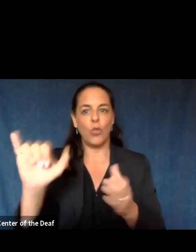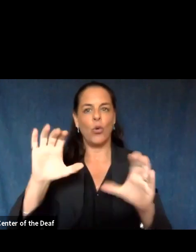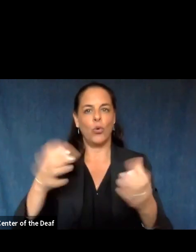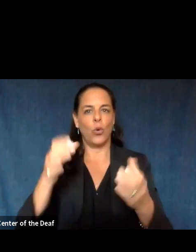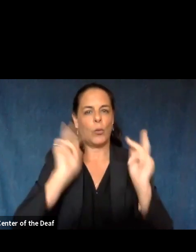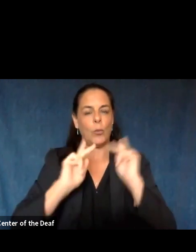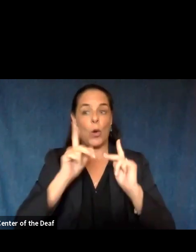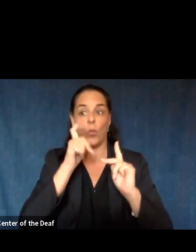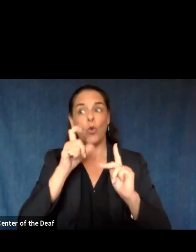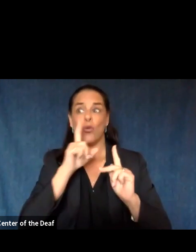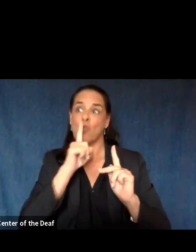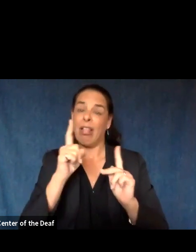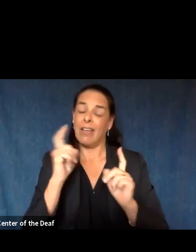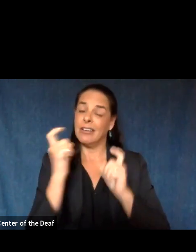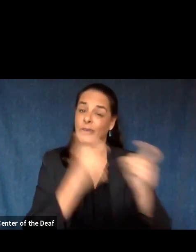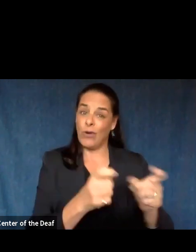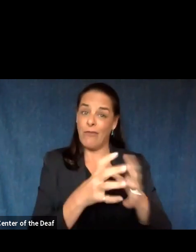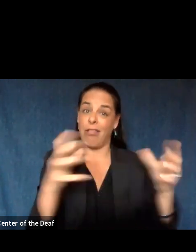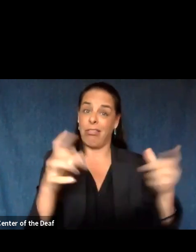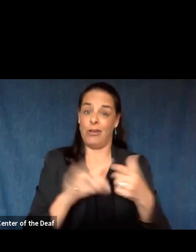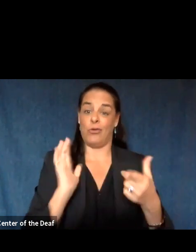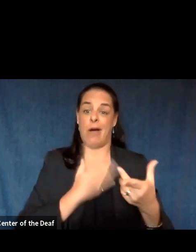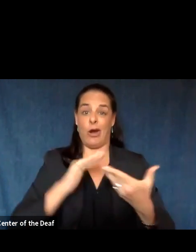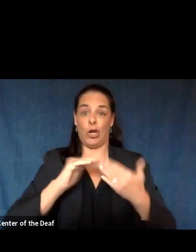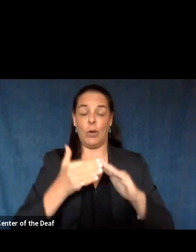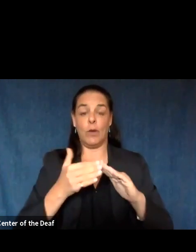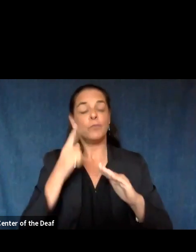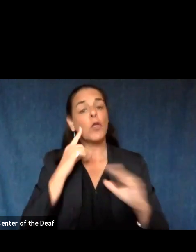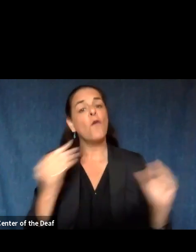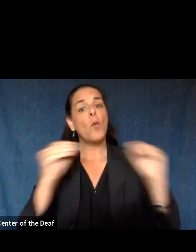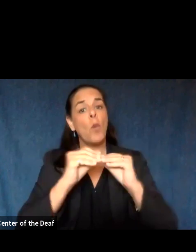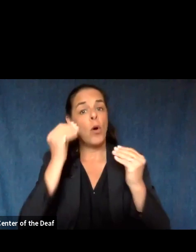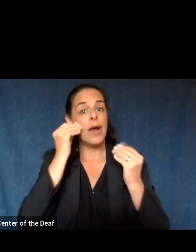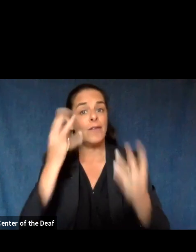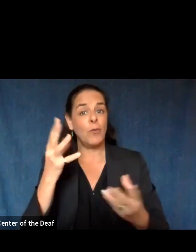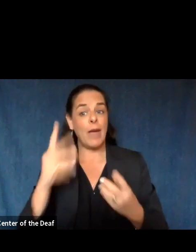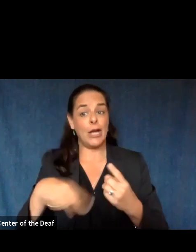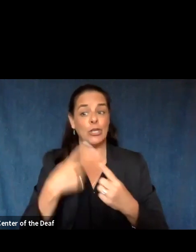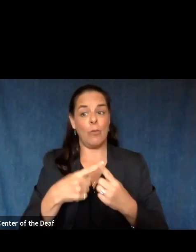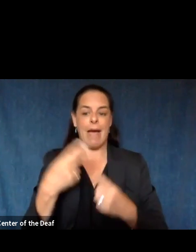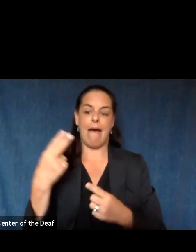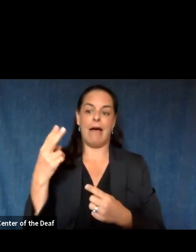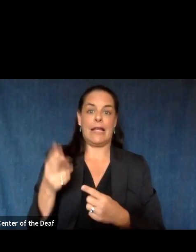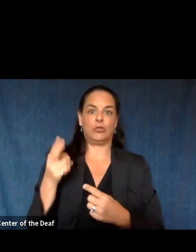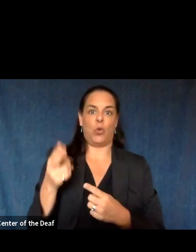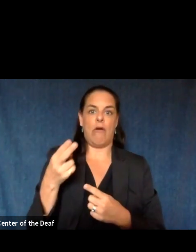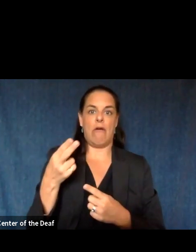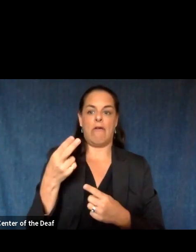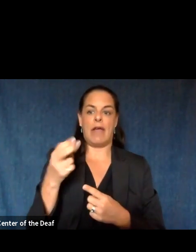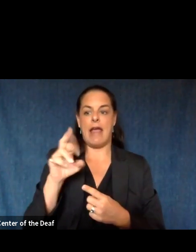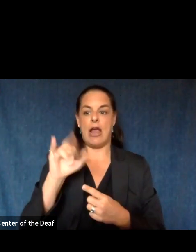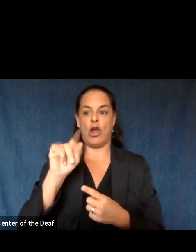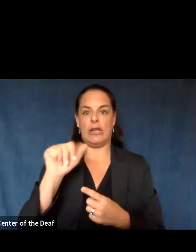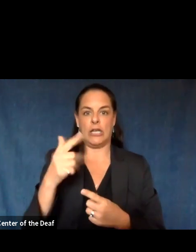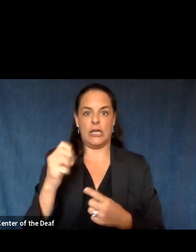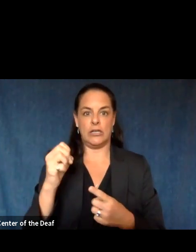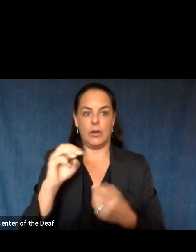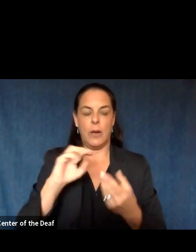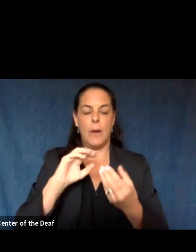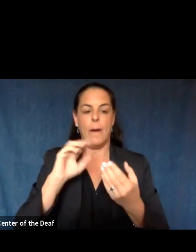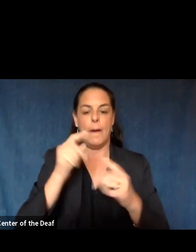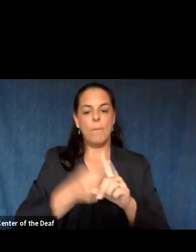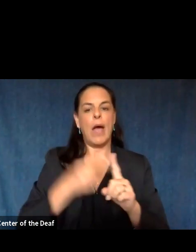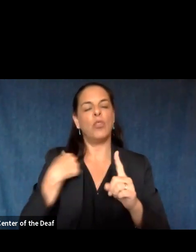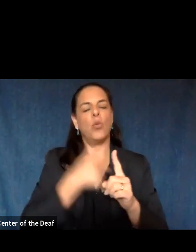community. For additional resources on Hispanic Heritage Month, we encourage you to follow our friends at Centro Hispano,